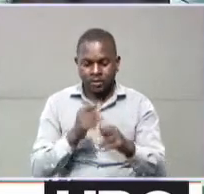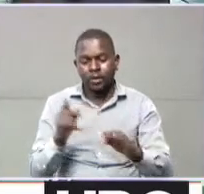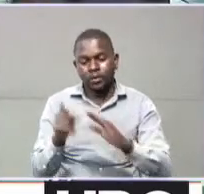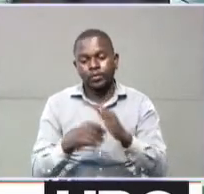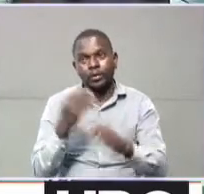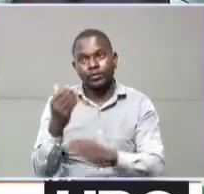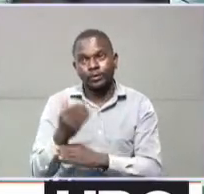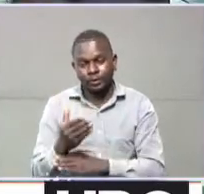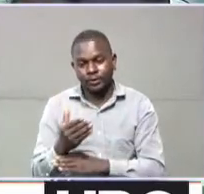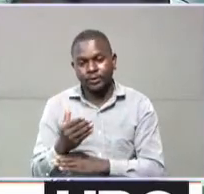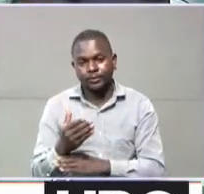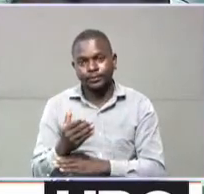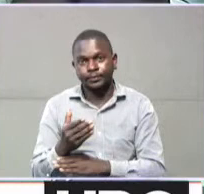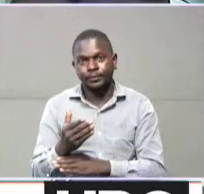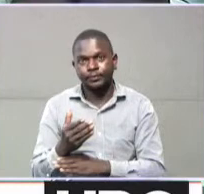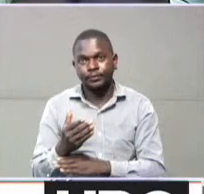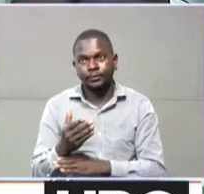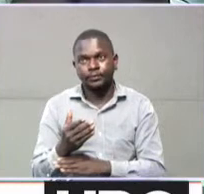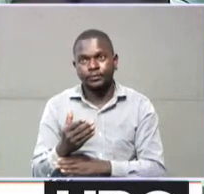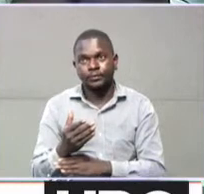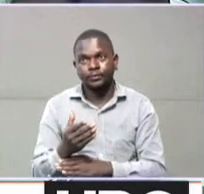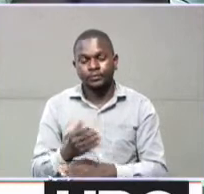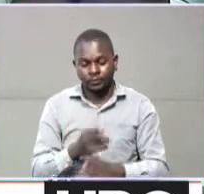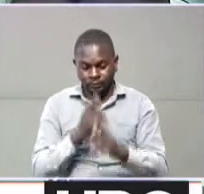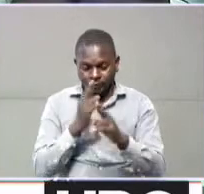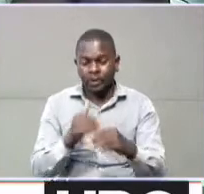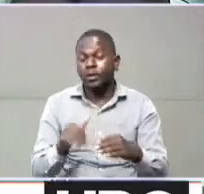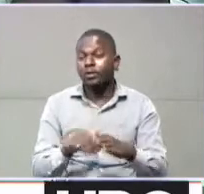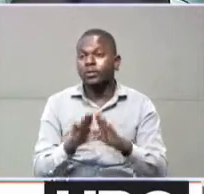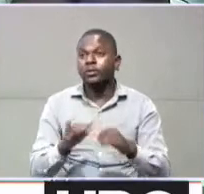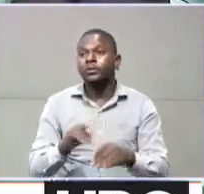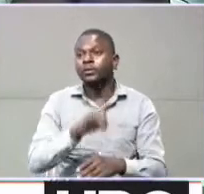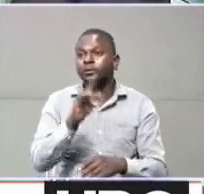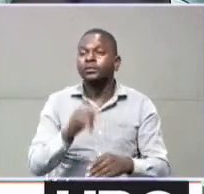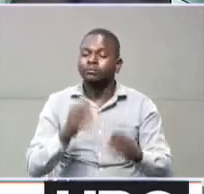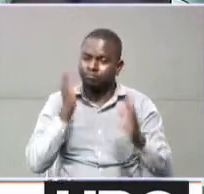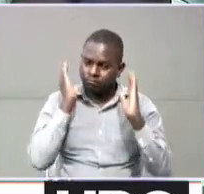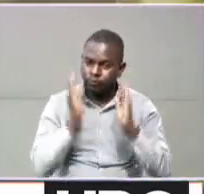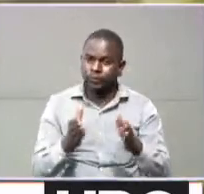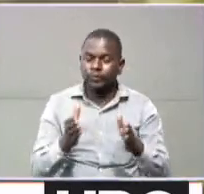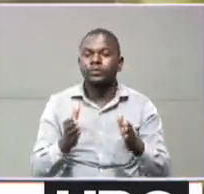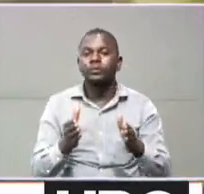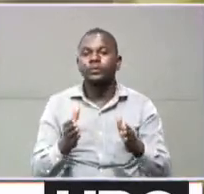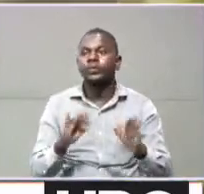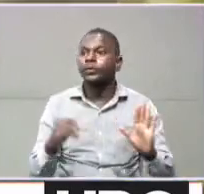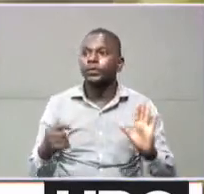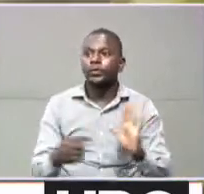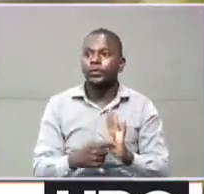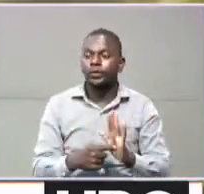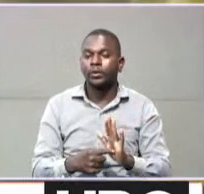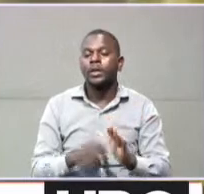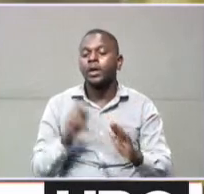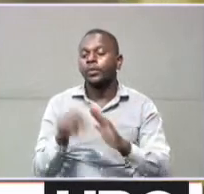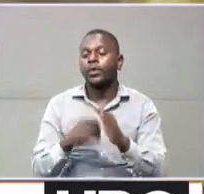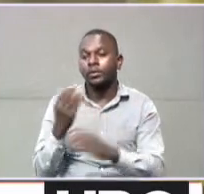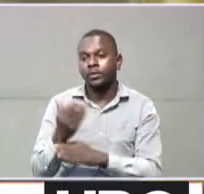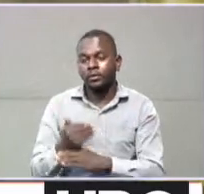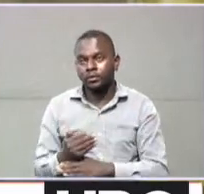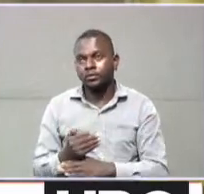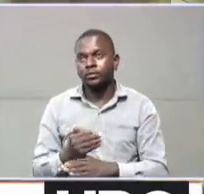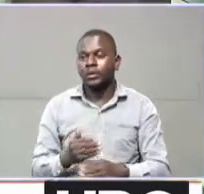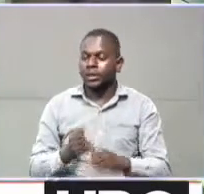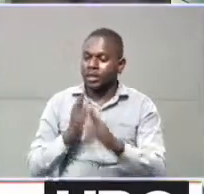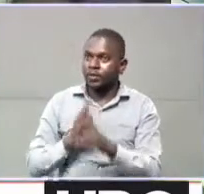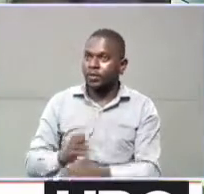minister one of our colleagues the questions are sharpened to the point and the prime minister already speaks the point